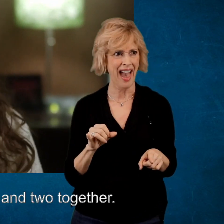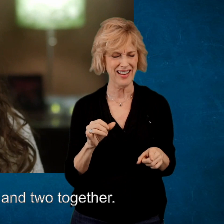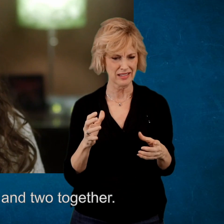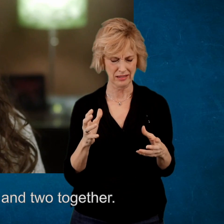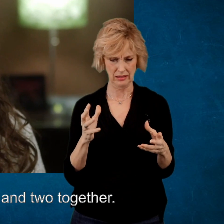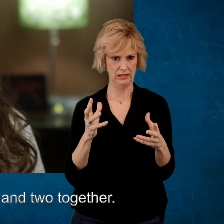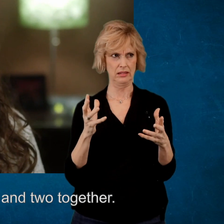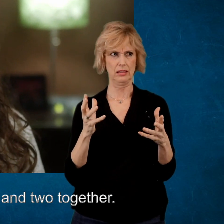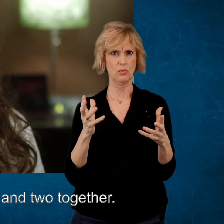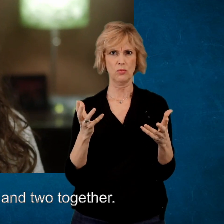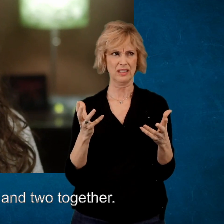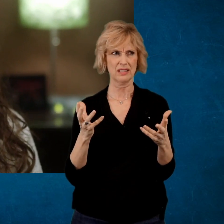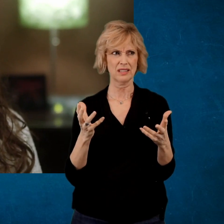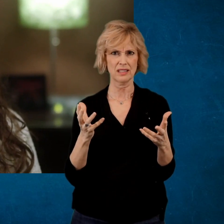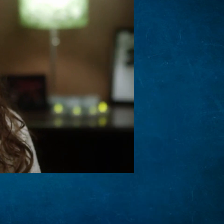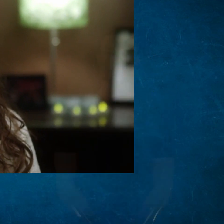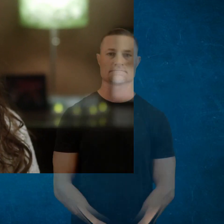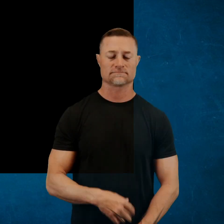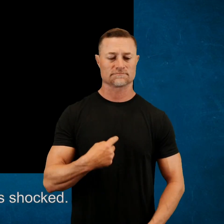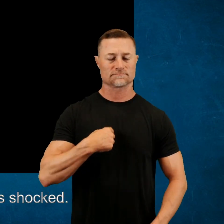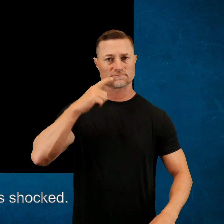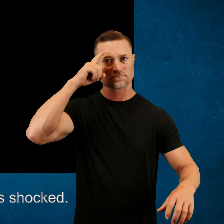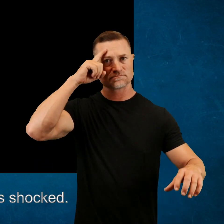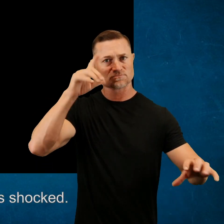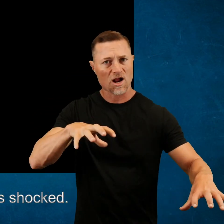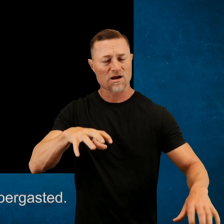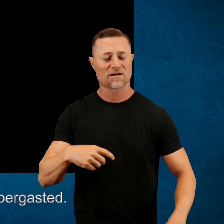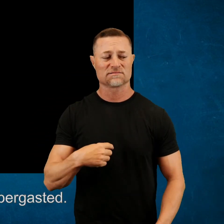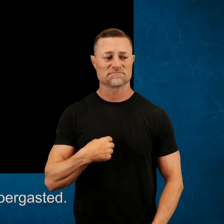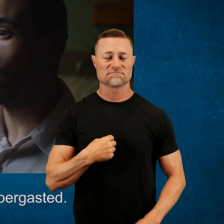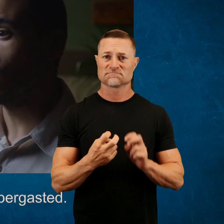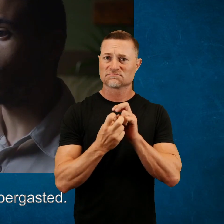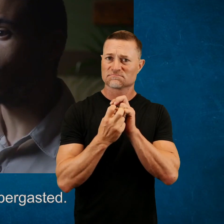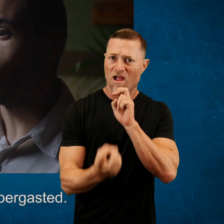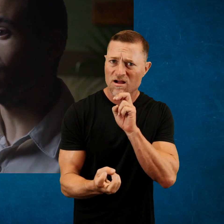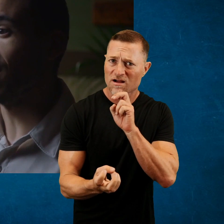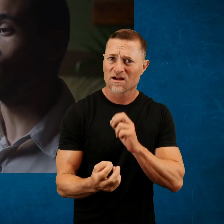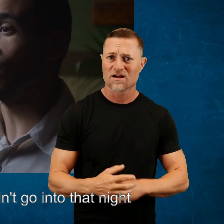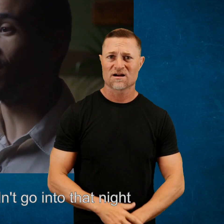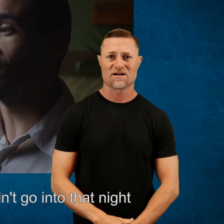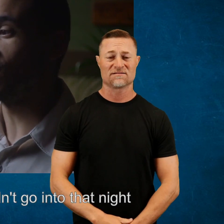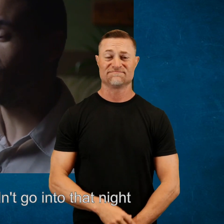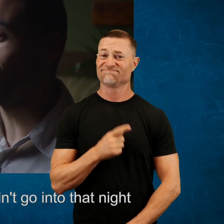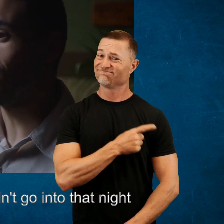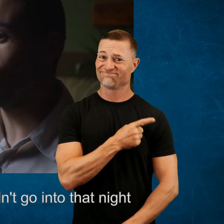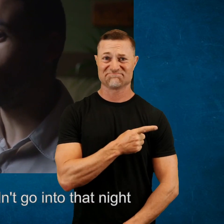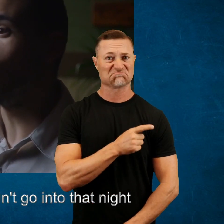couldn't put two and two together. I was shocked. I was flabbergasted. He definitely